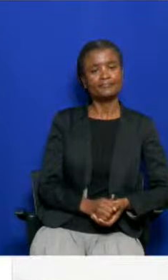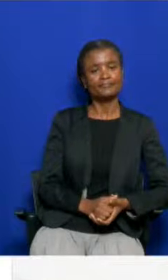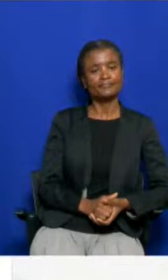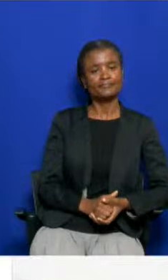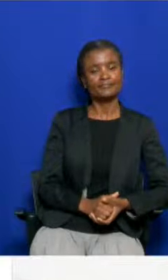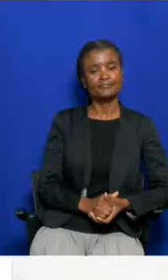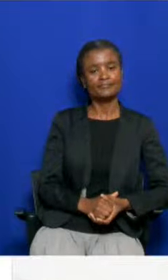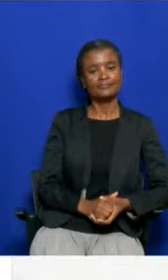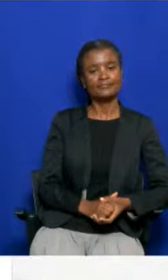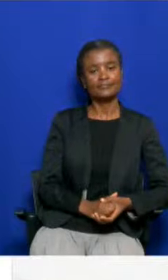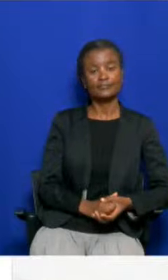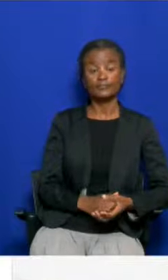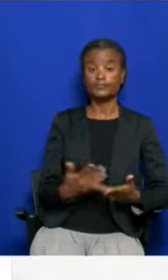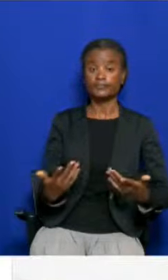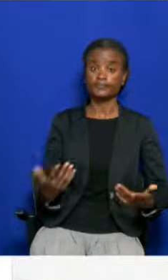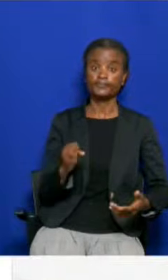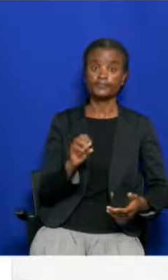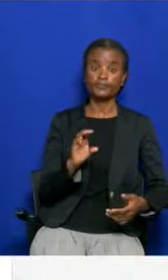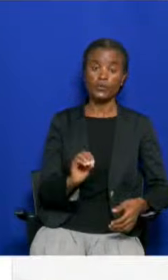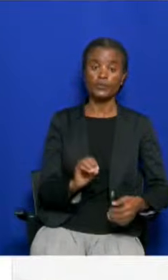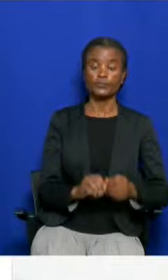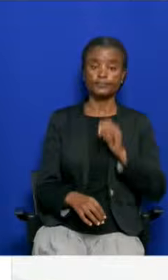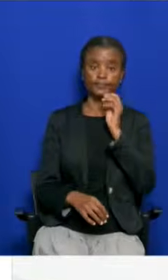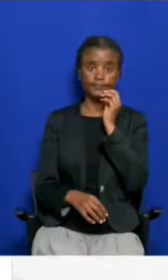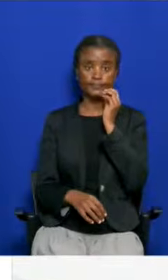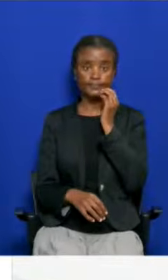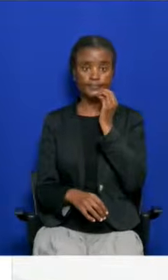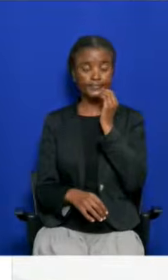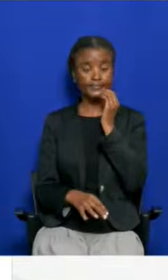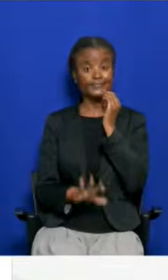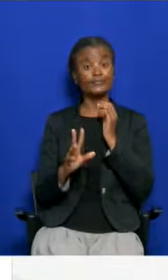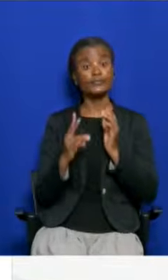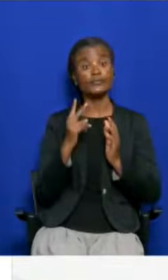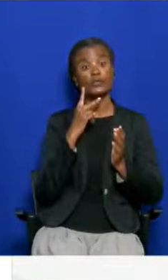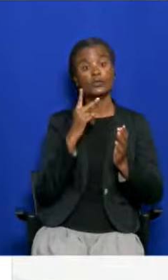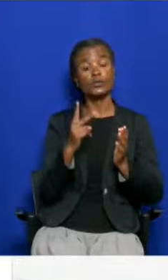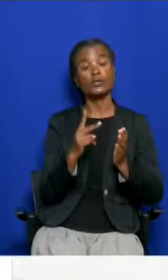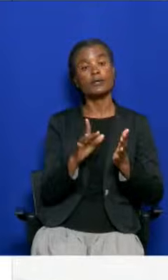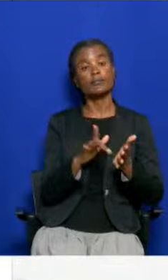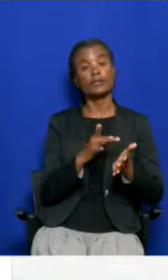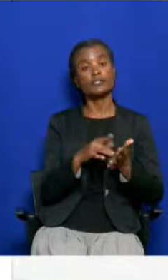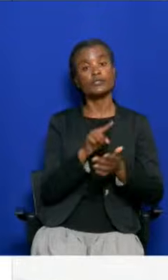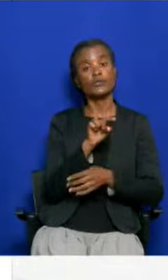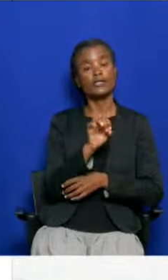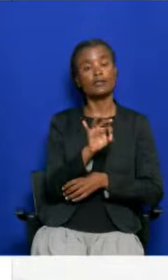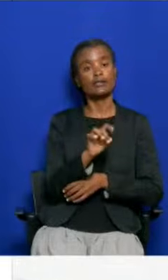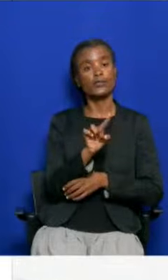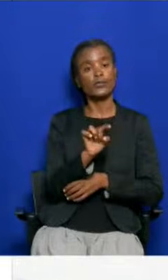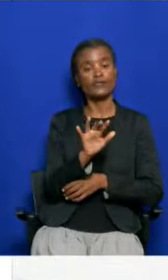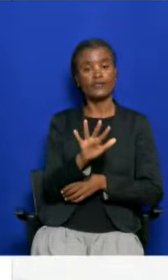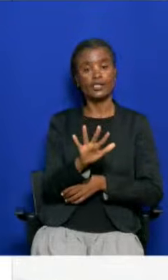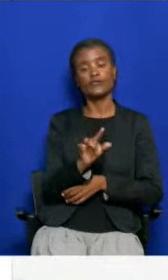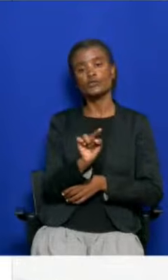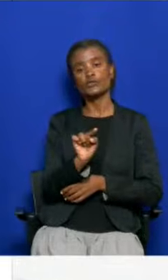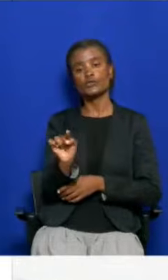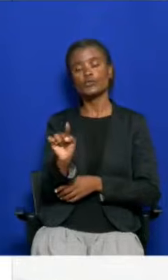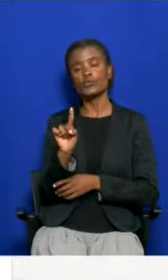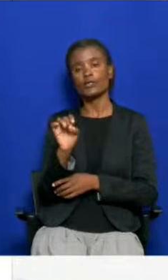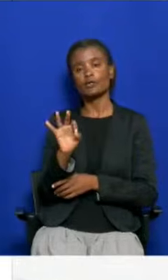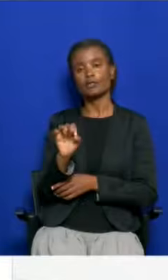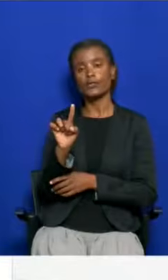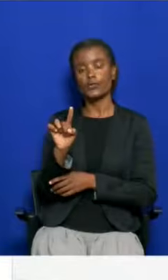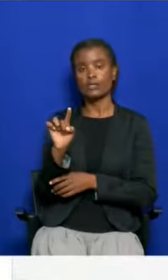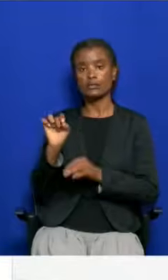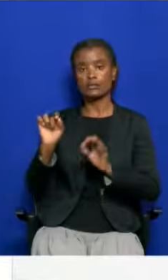So, if you look through page 1315 to 1317, you'll see there were over